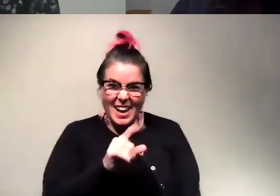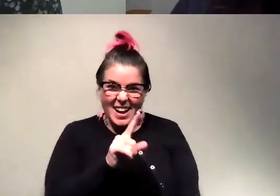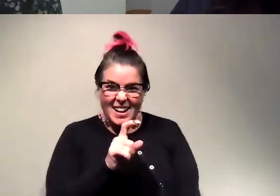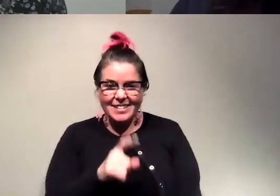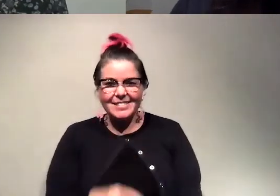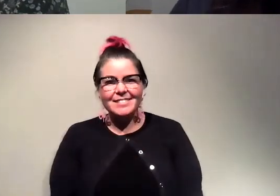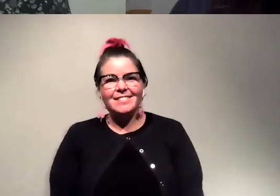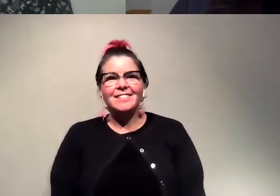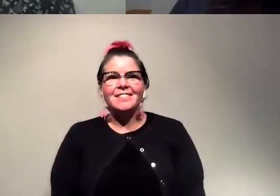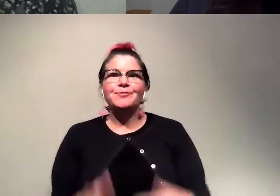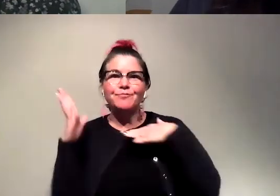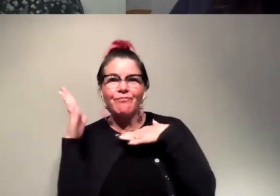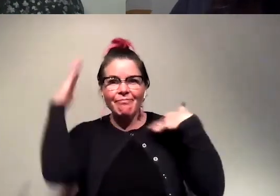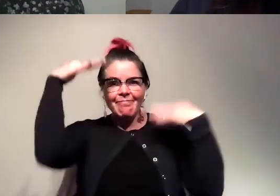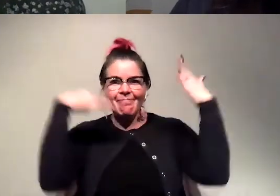more time?